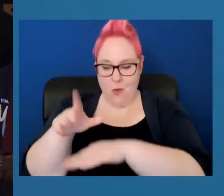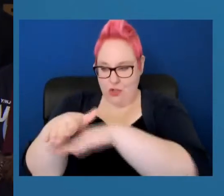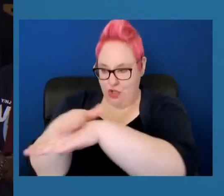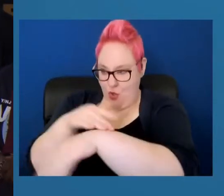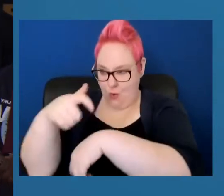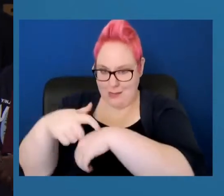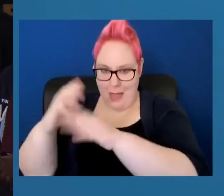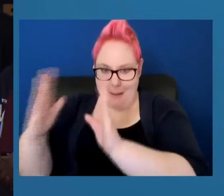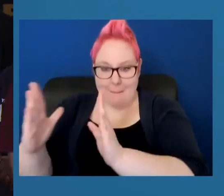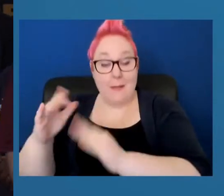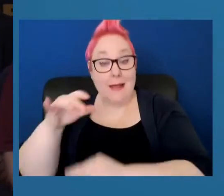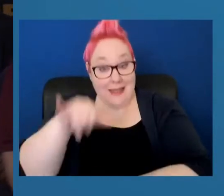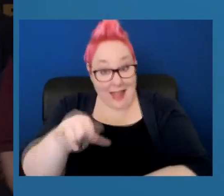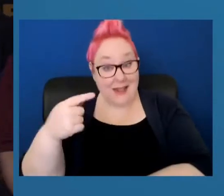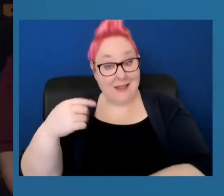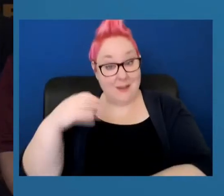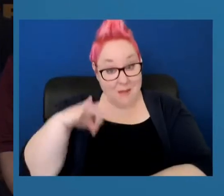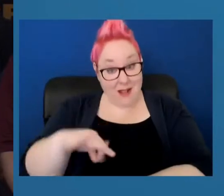that.